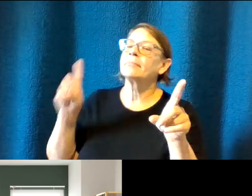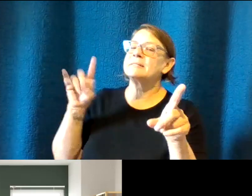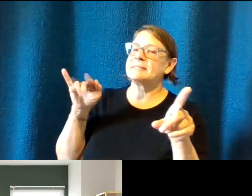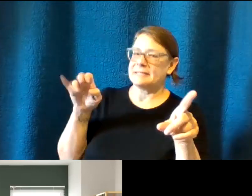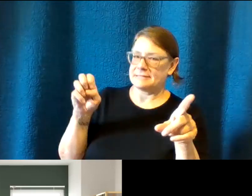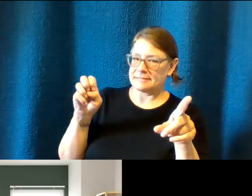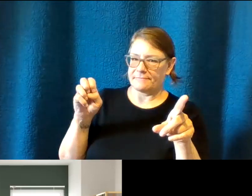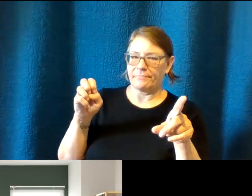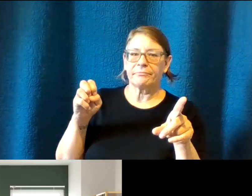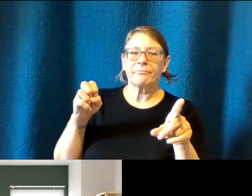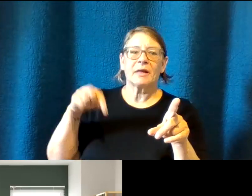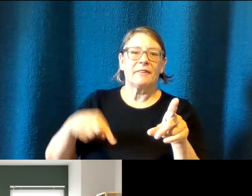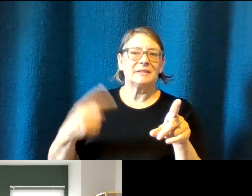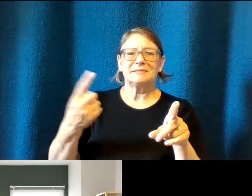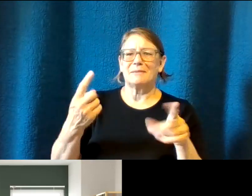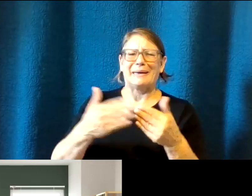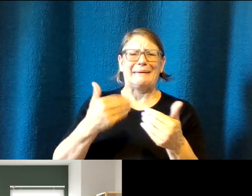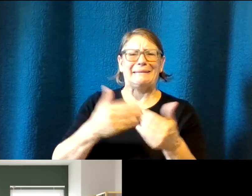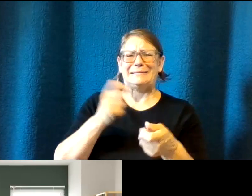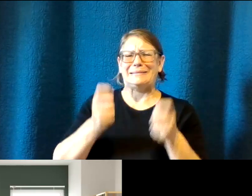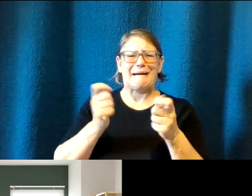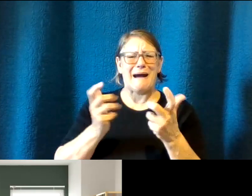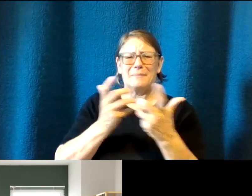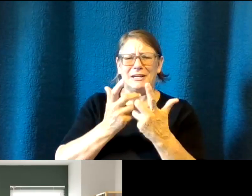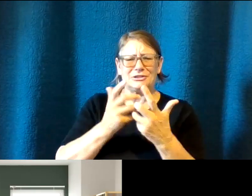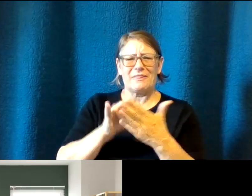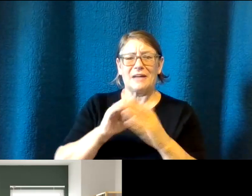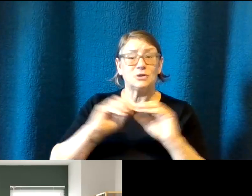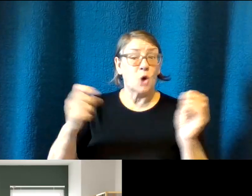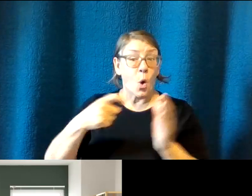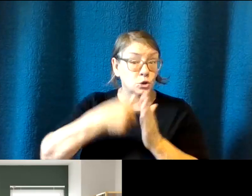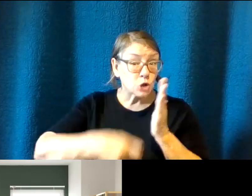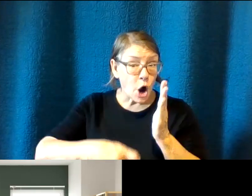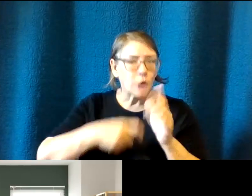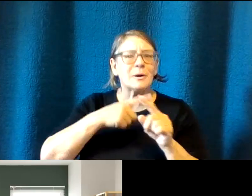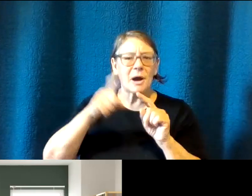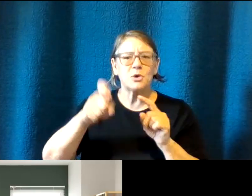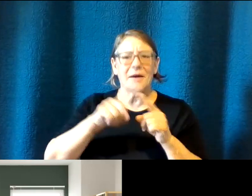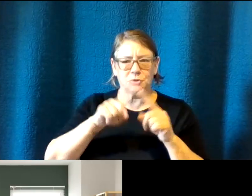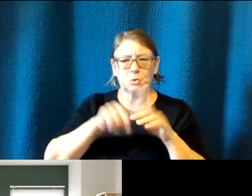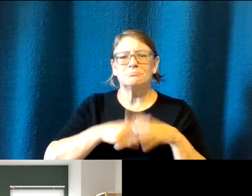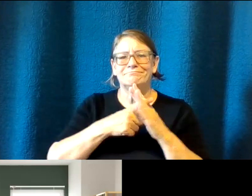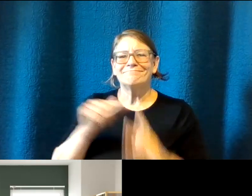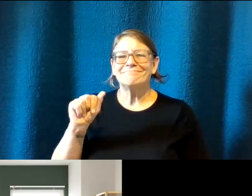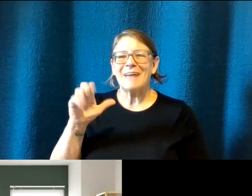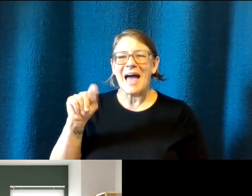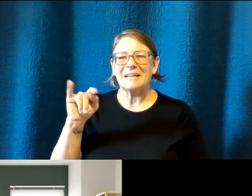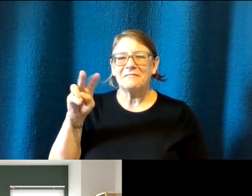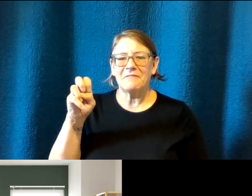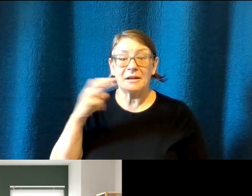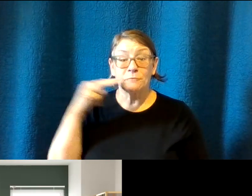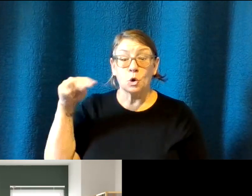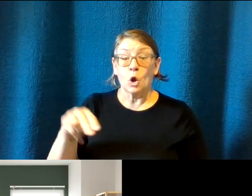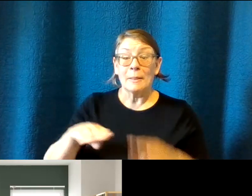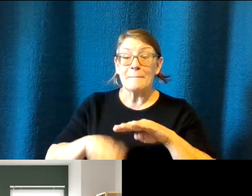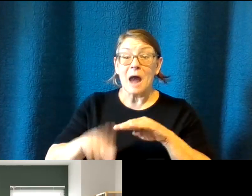now, this is just something, a very easy accommodation that's no charge, but you have to activate it. If you look at the bottom of your screen right